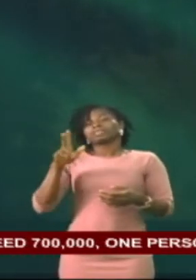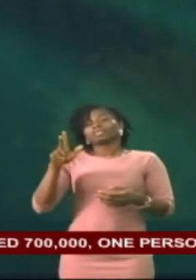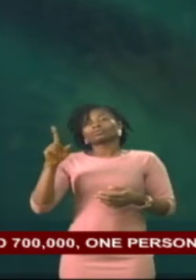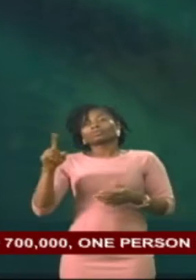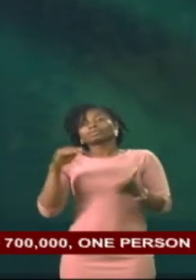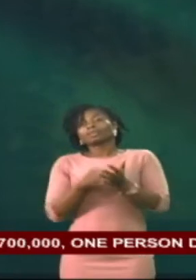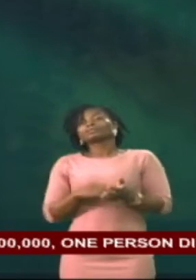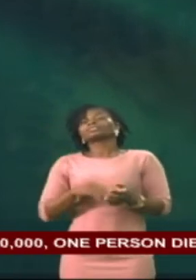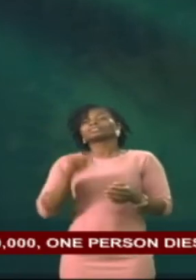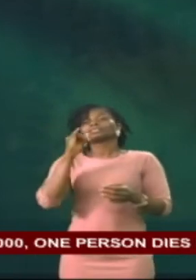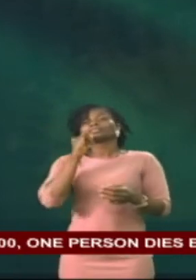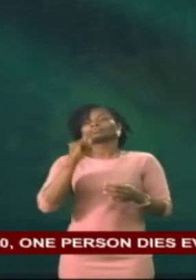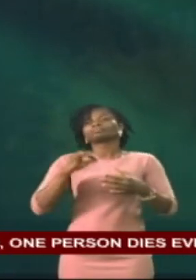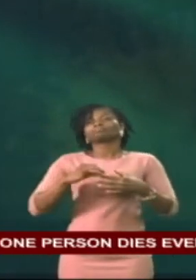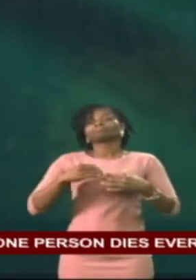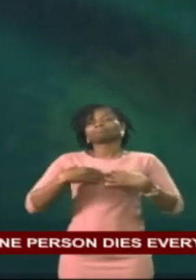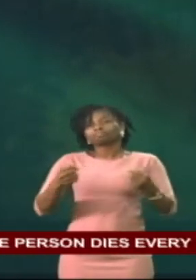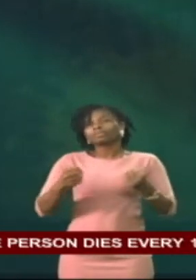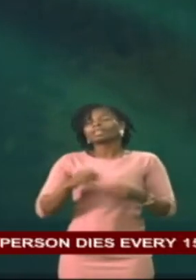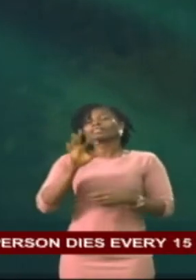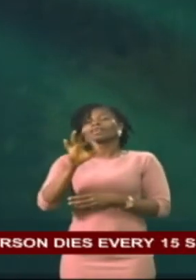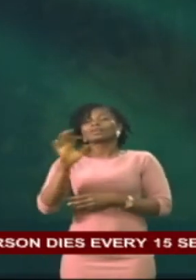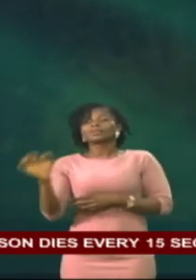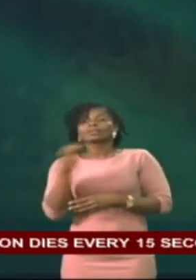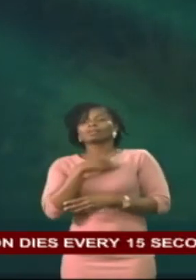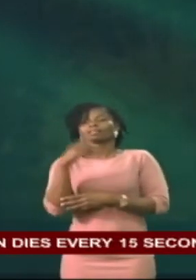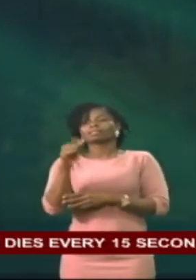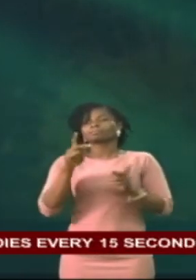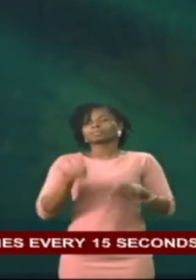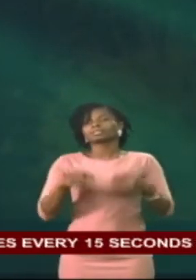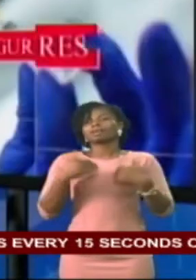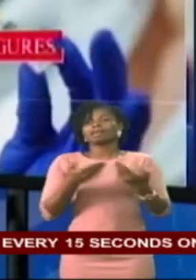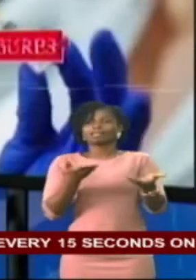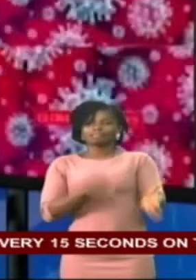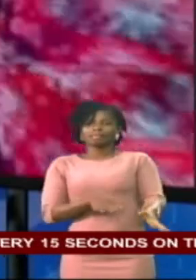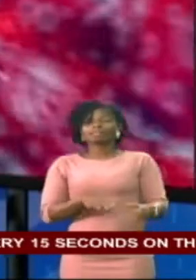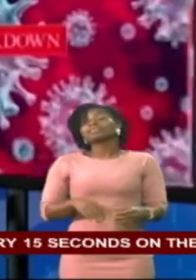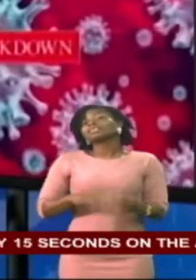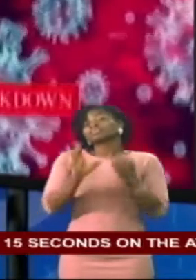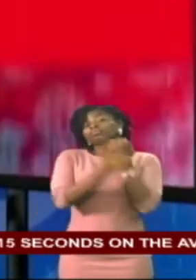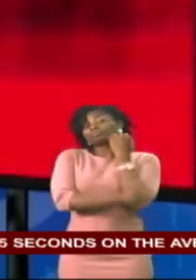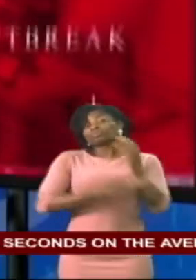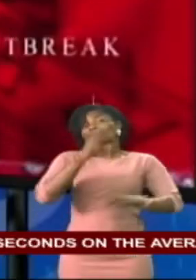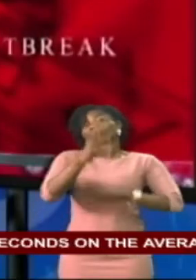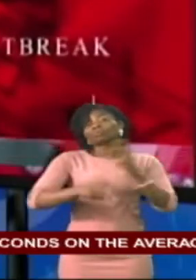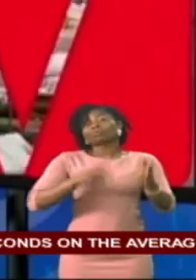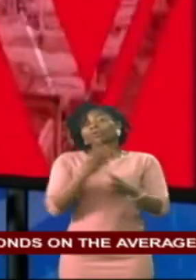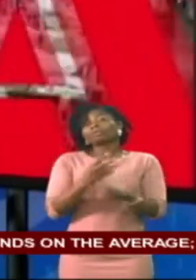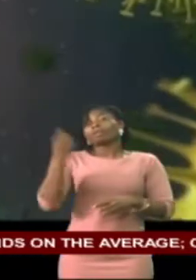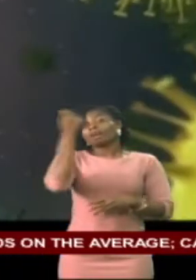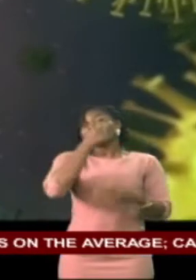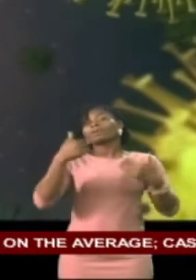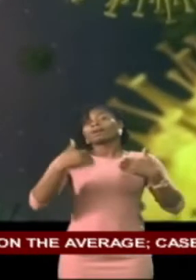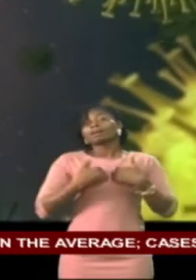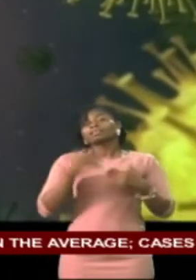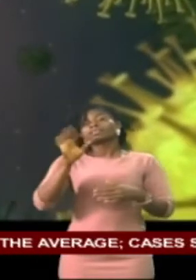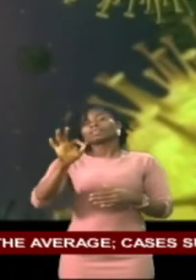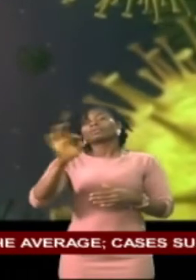31,851 cases discharged, and 910 persons have died. Continent-wide, Africa has